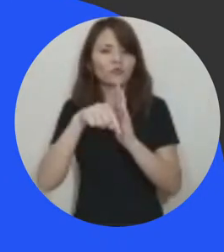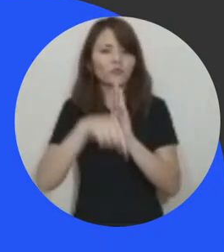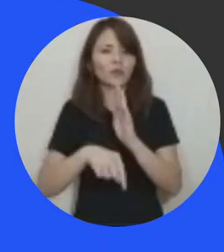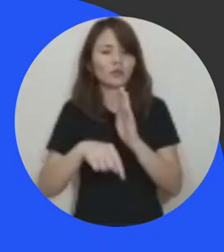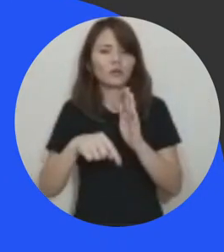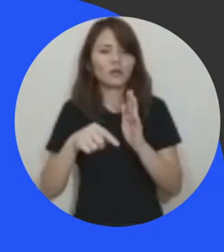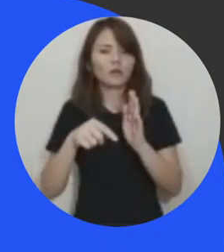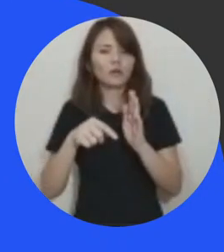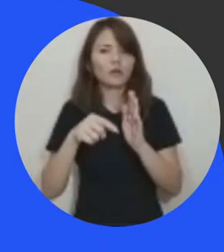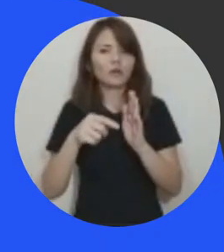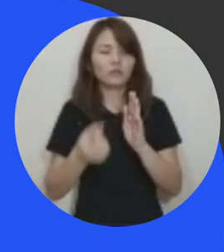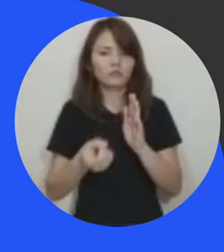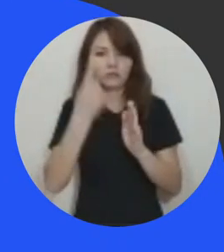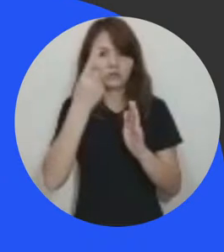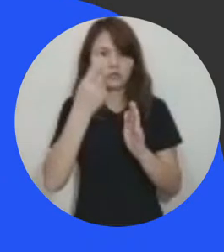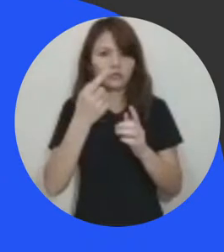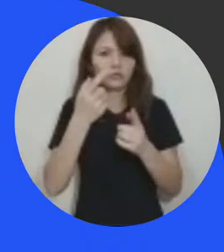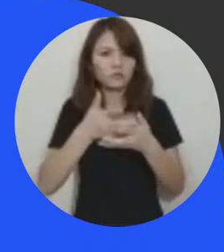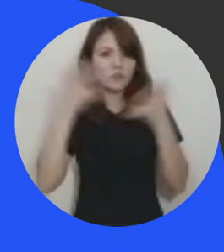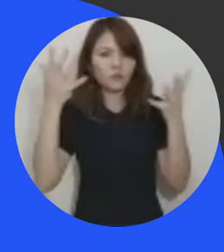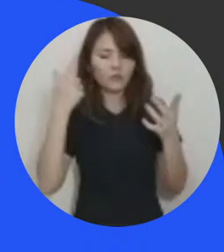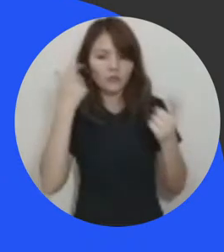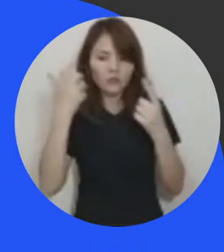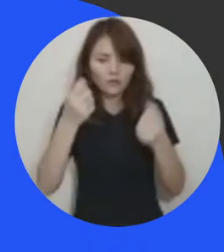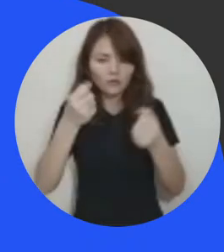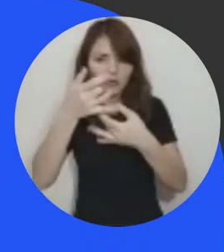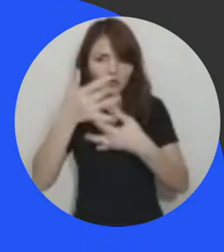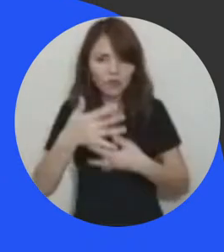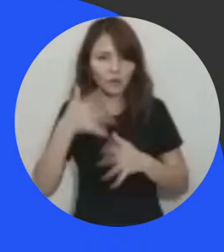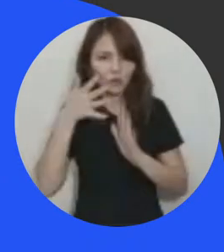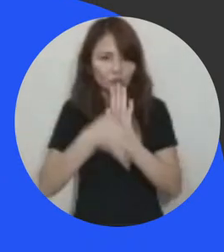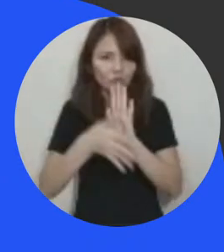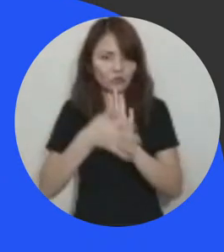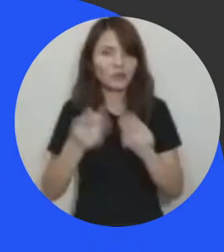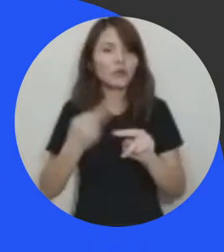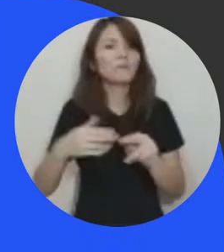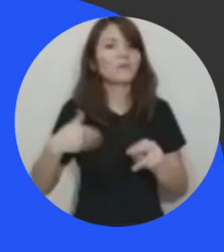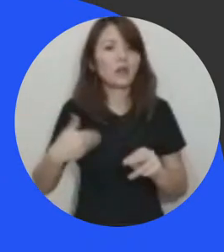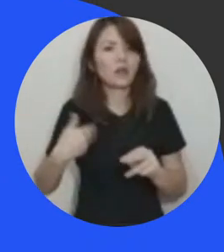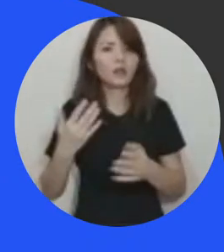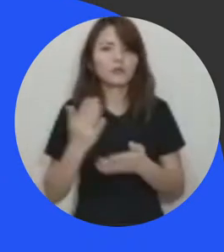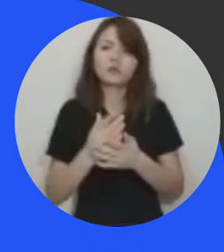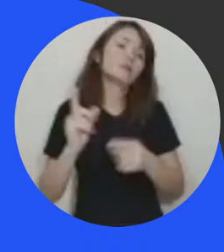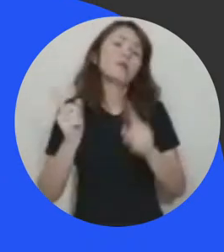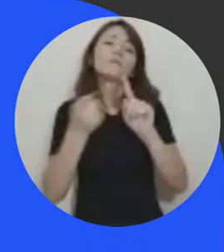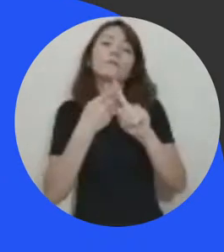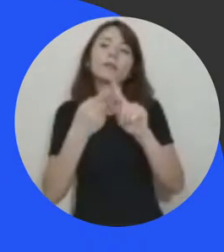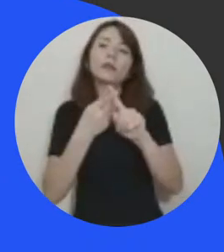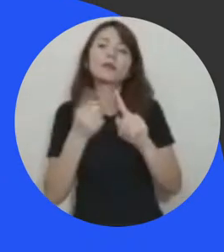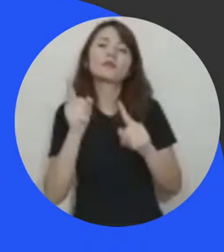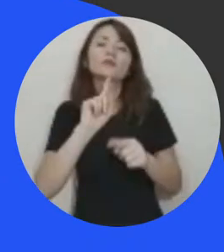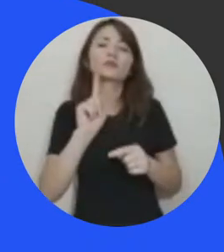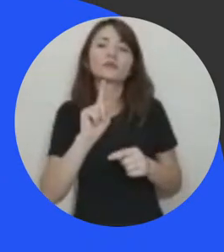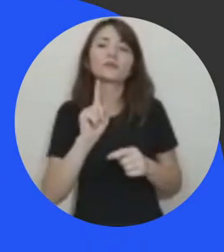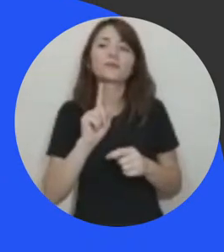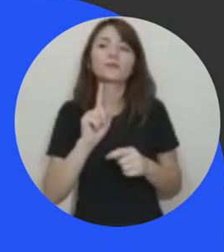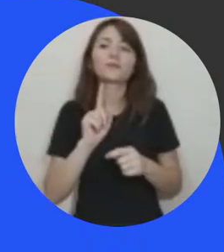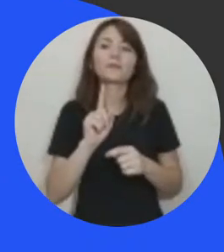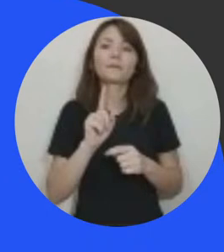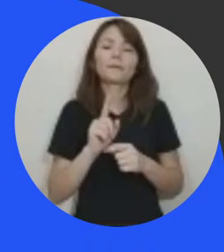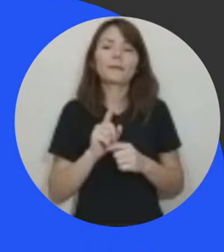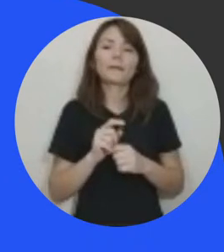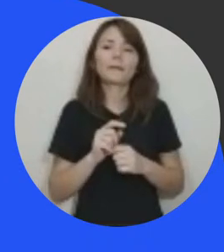on. And so that's useful, because the first thing is it tells us that the control measures worked, that lockdown worked to